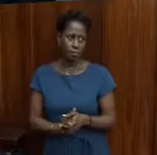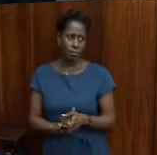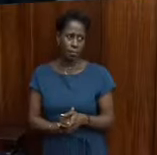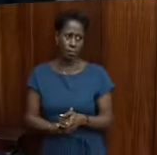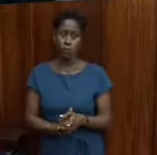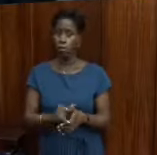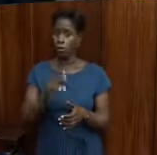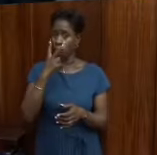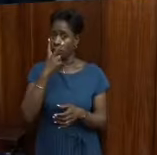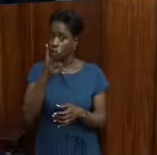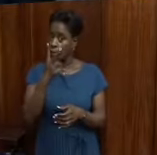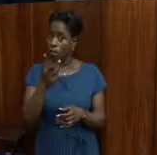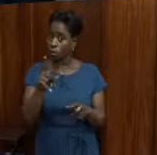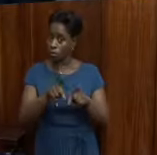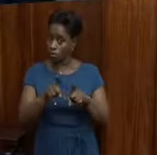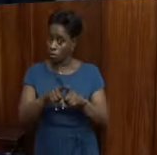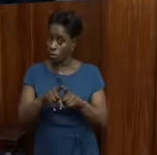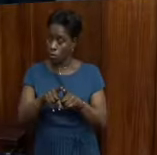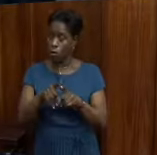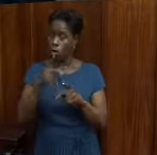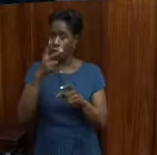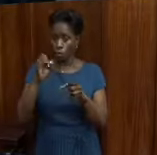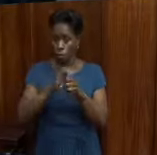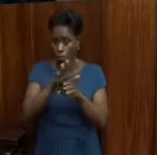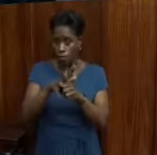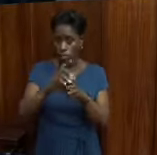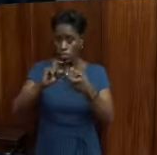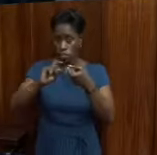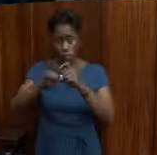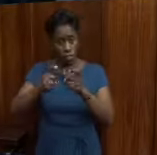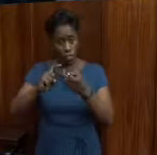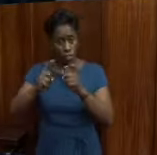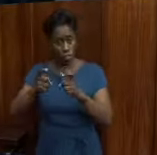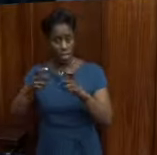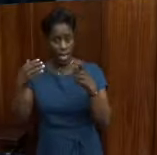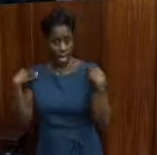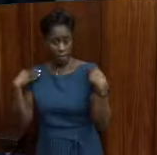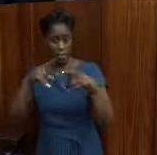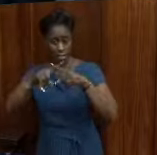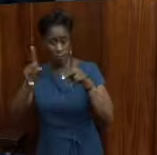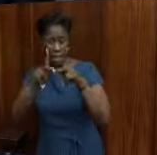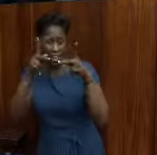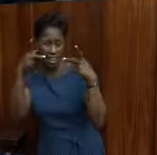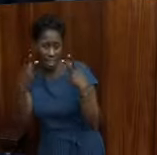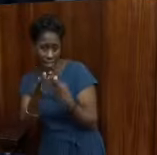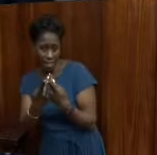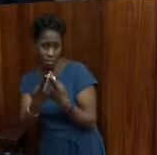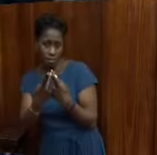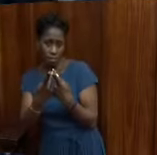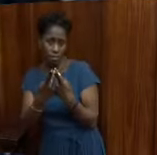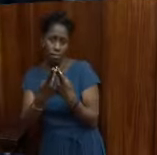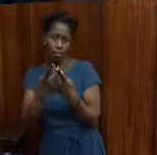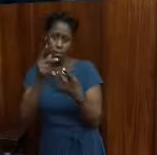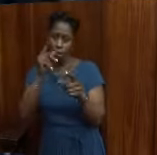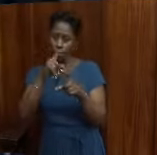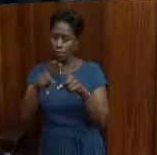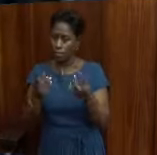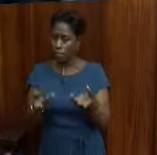variants continue to emerge while we are not increasing our vaccination